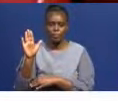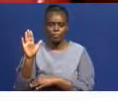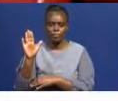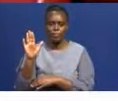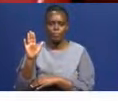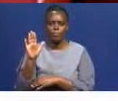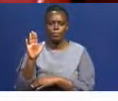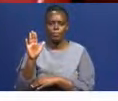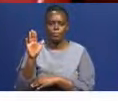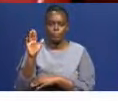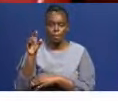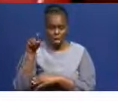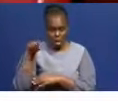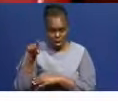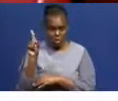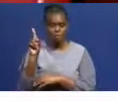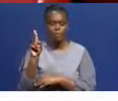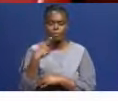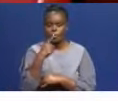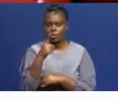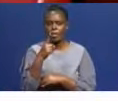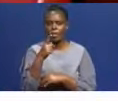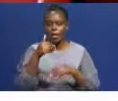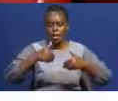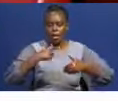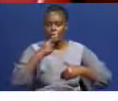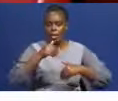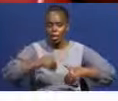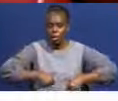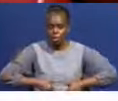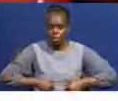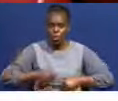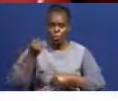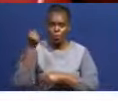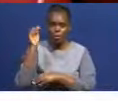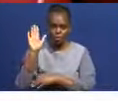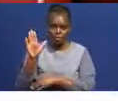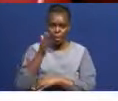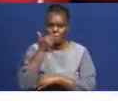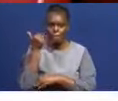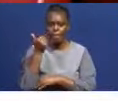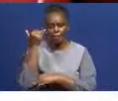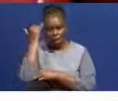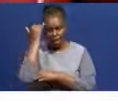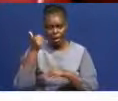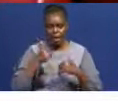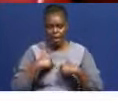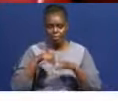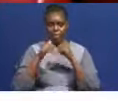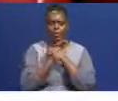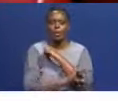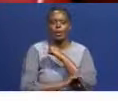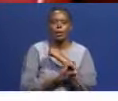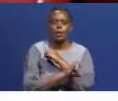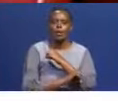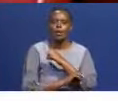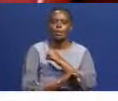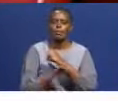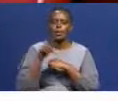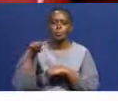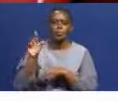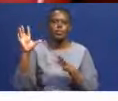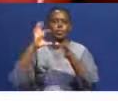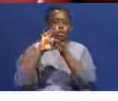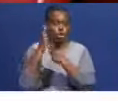Ruto. And it is up to me to convince you young people that our president has the best intentions for this country. It is not up to